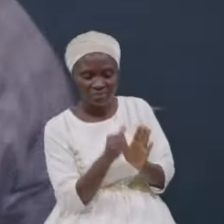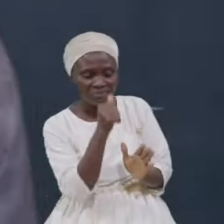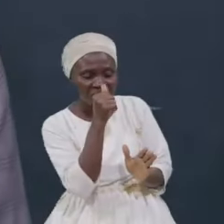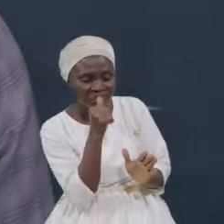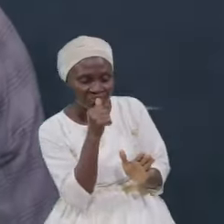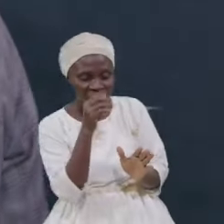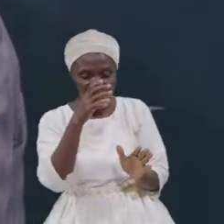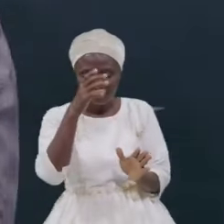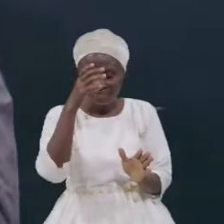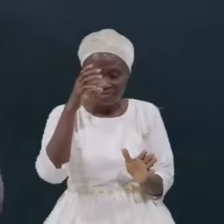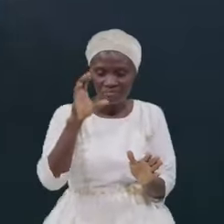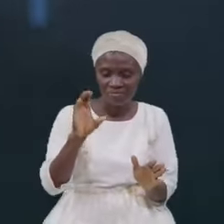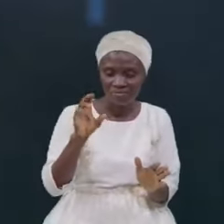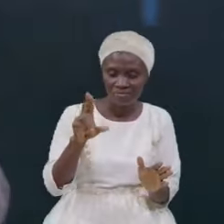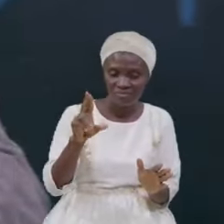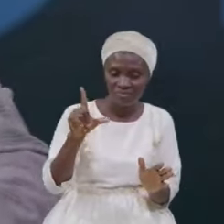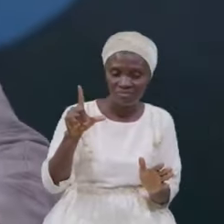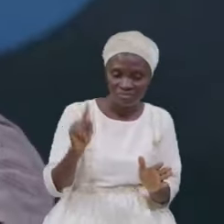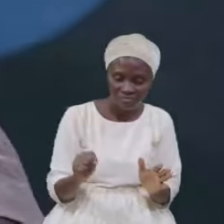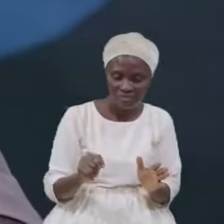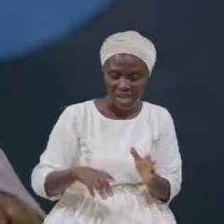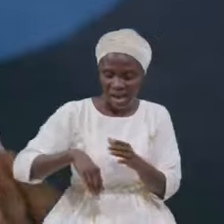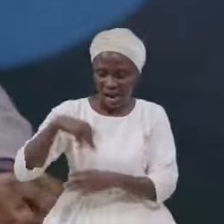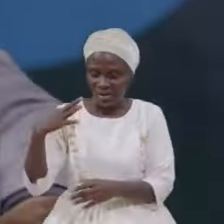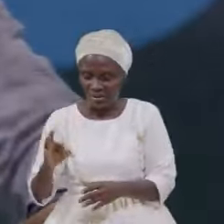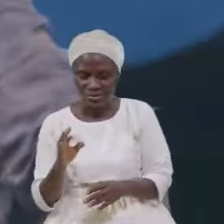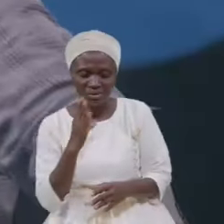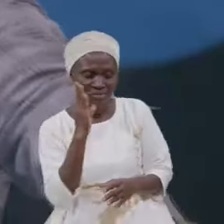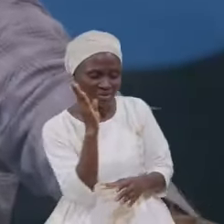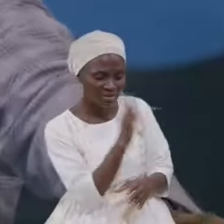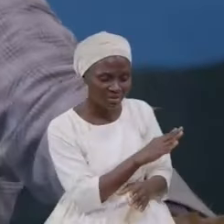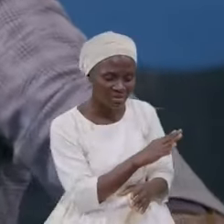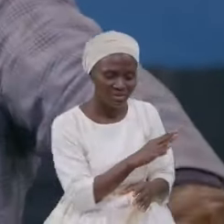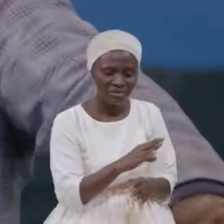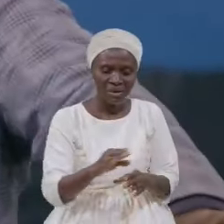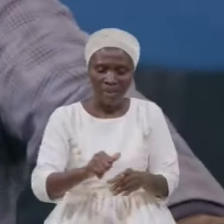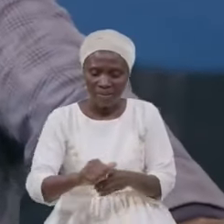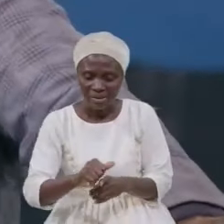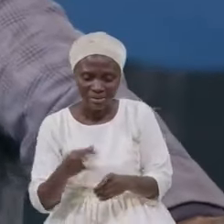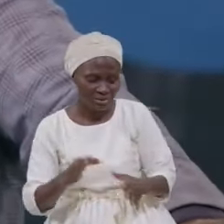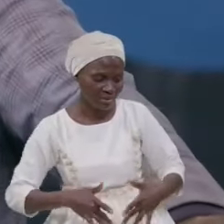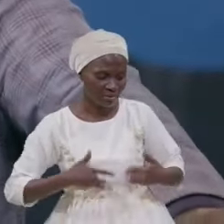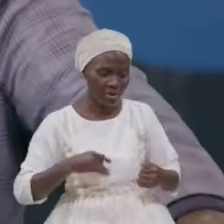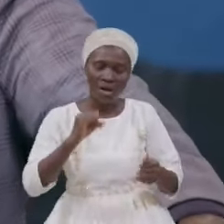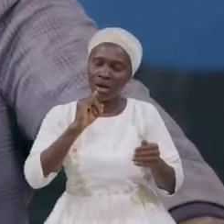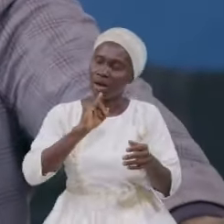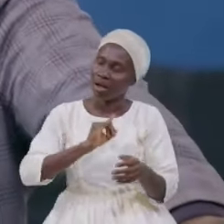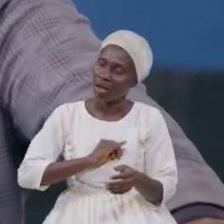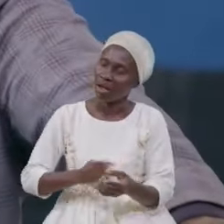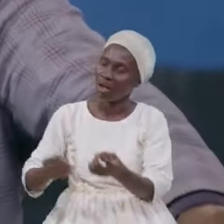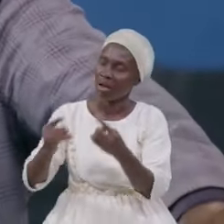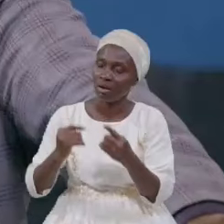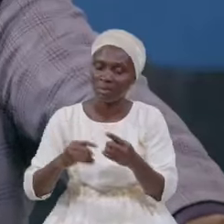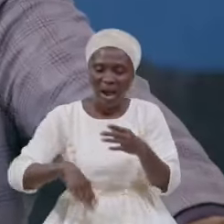evil deeds of life, I come. Out of the profession of evil. You know, there are people